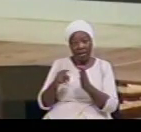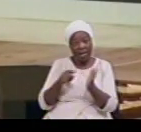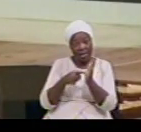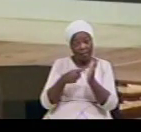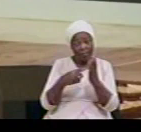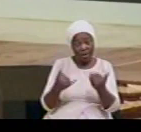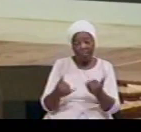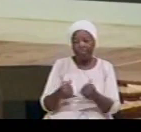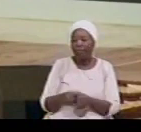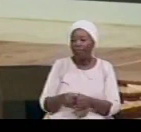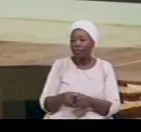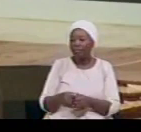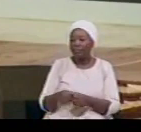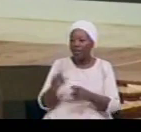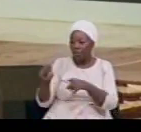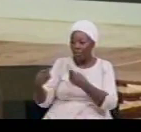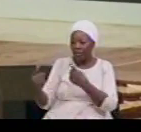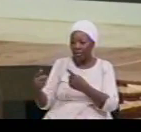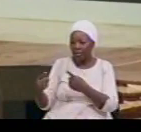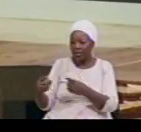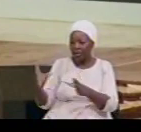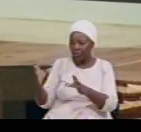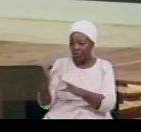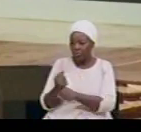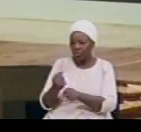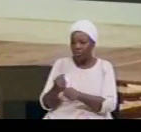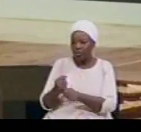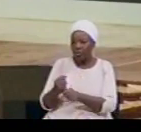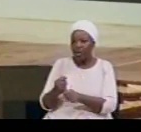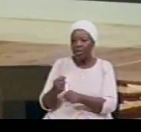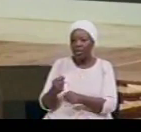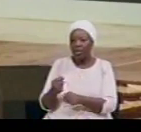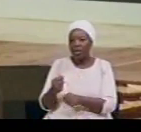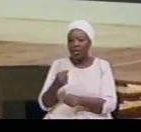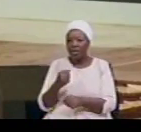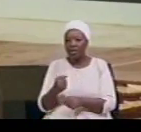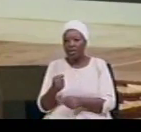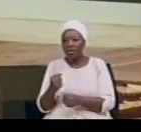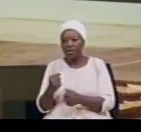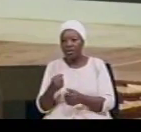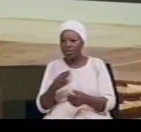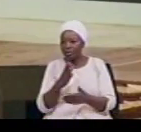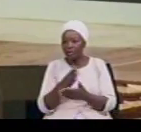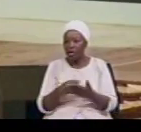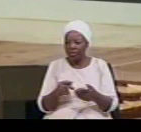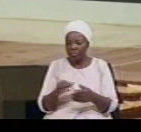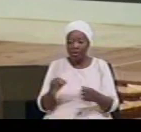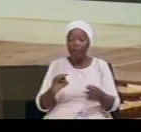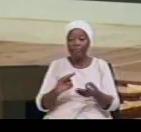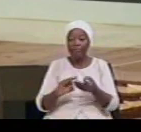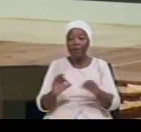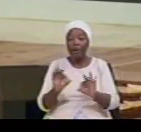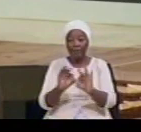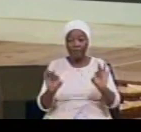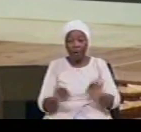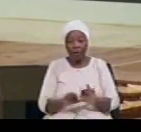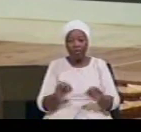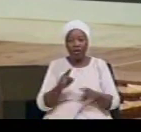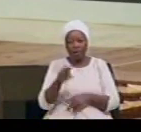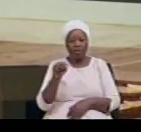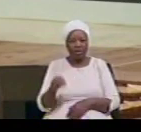took a form that you need, and he took his own form, and he's coming back